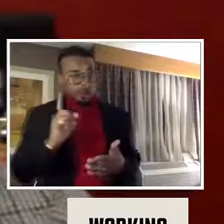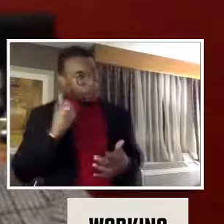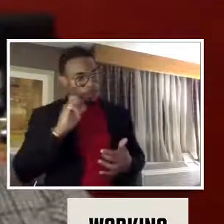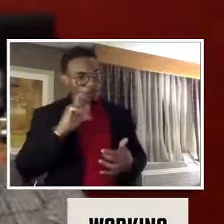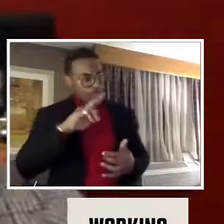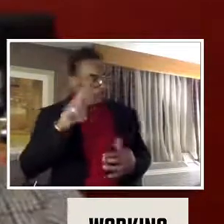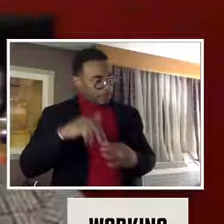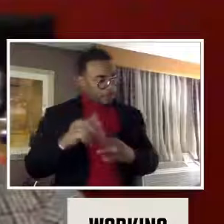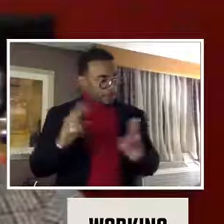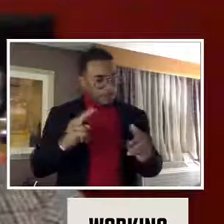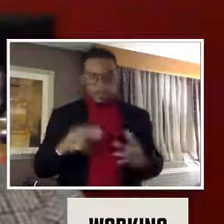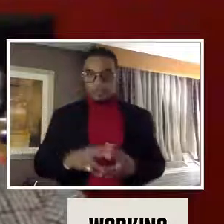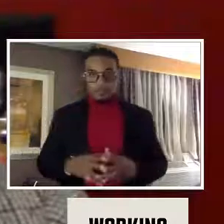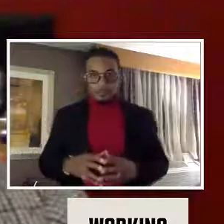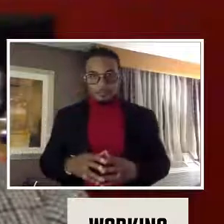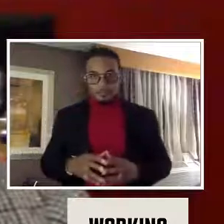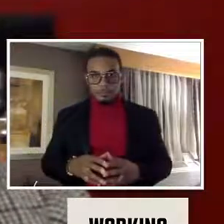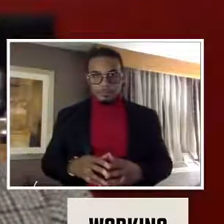in the debate.